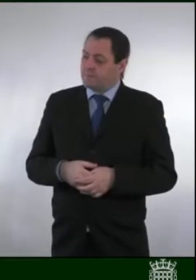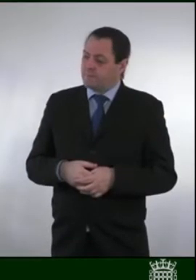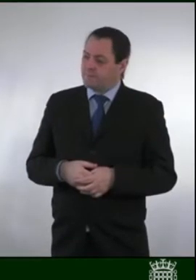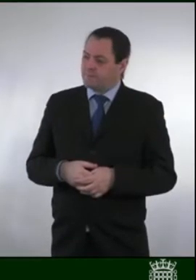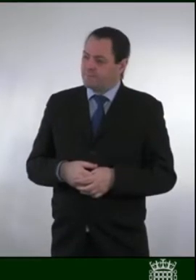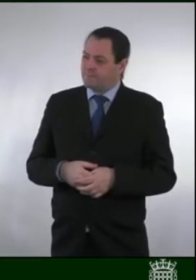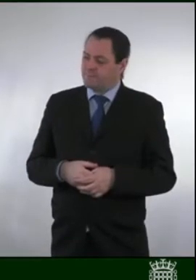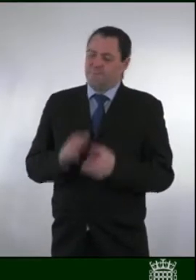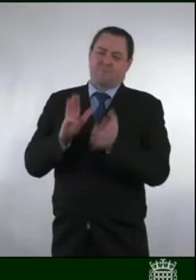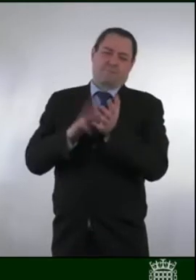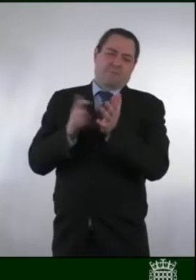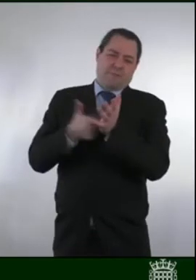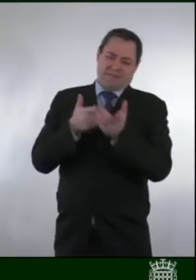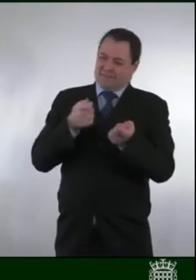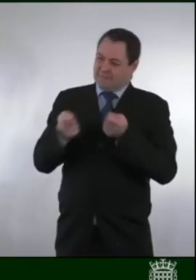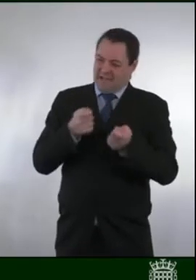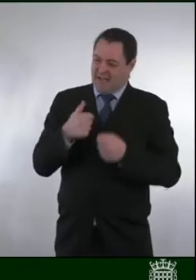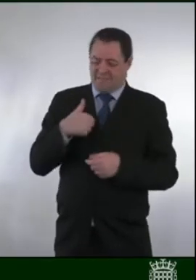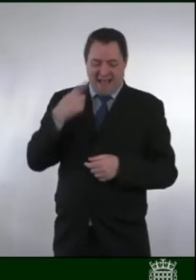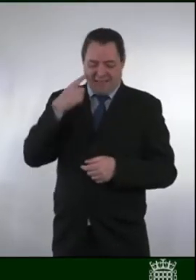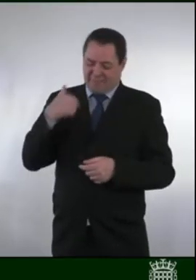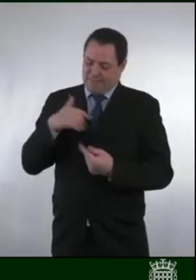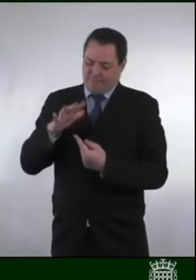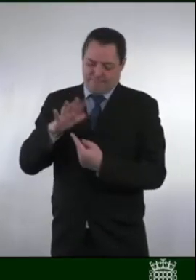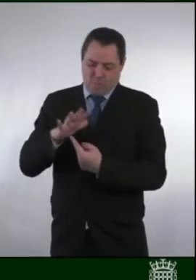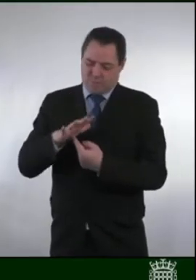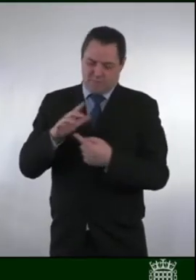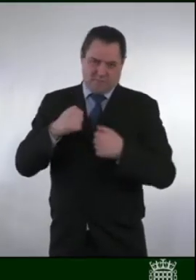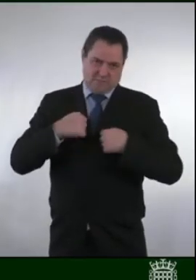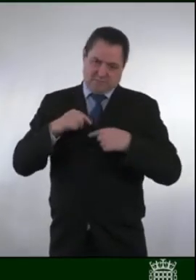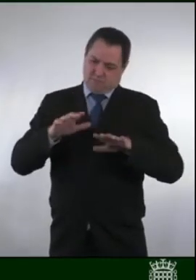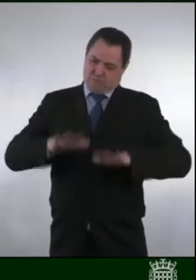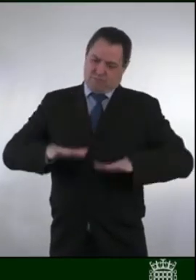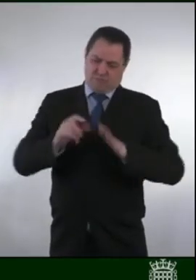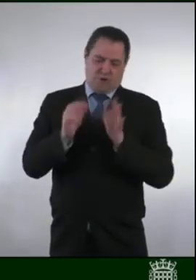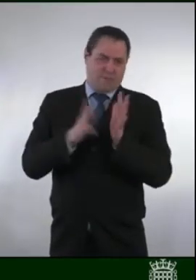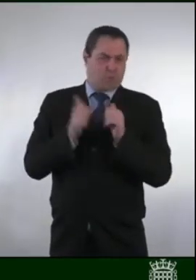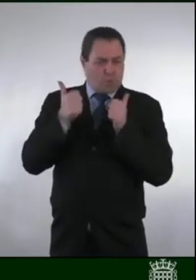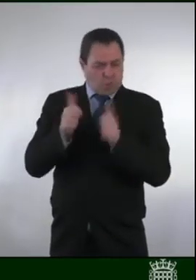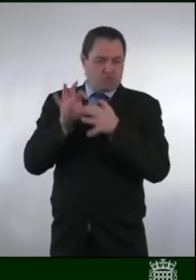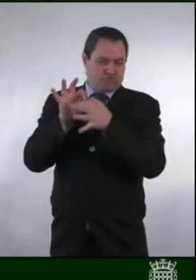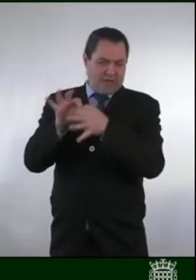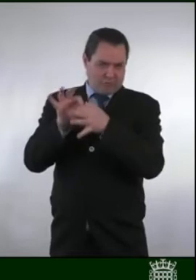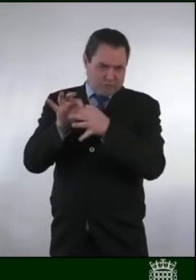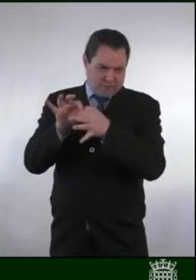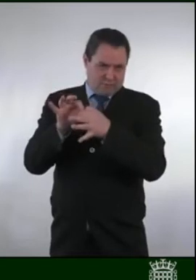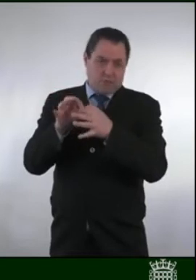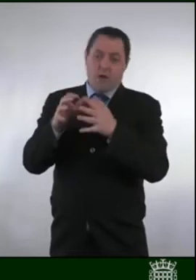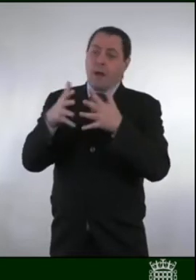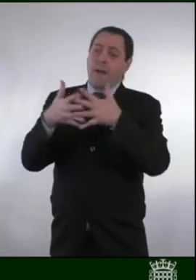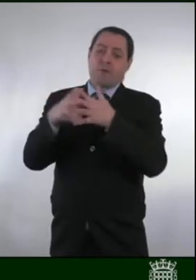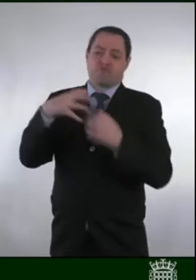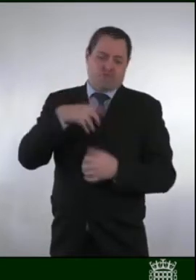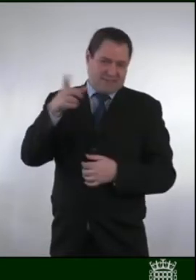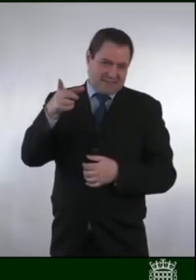Mr. Speaker, I think it's very important the Prime Minister of the UK has the best possible relationship with the President of the United